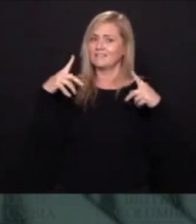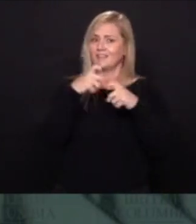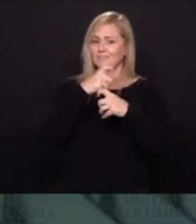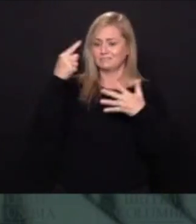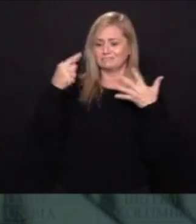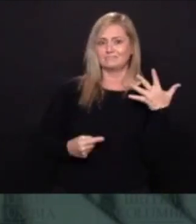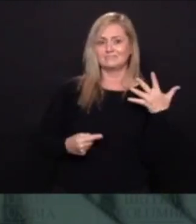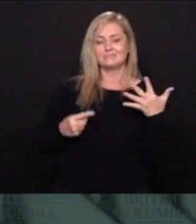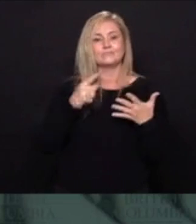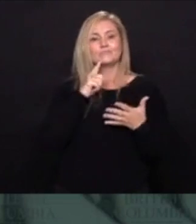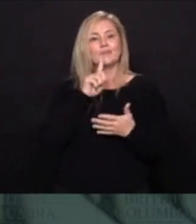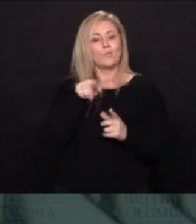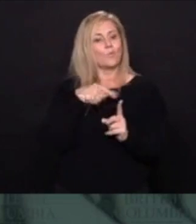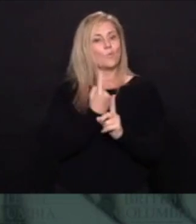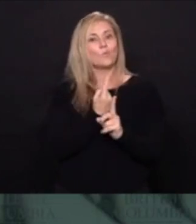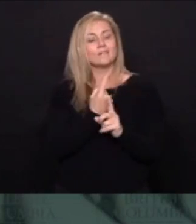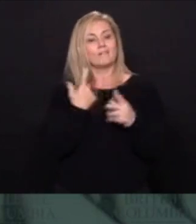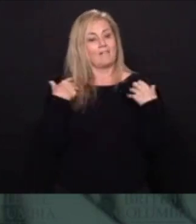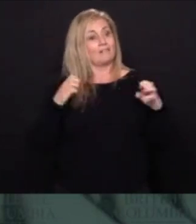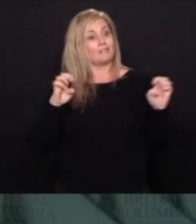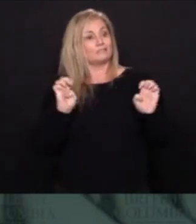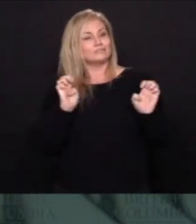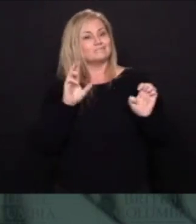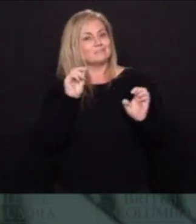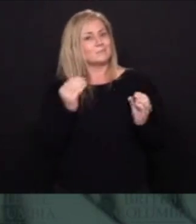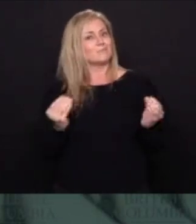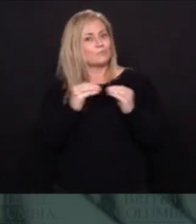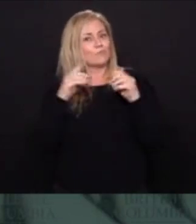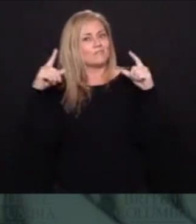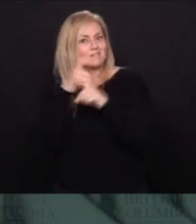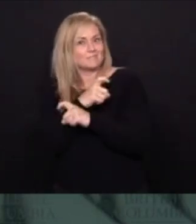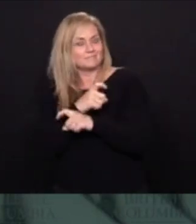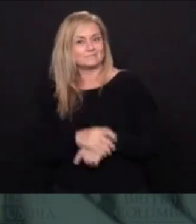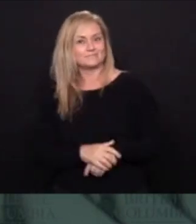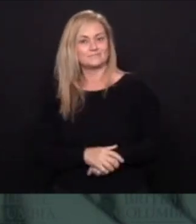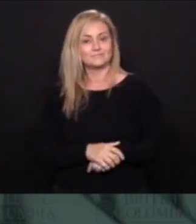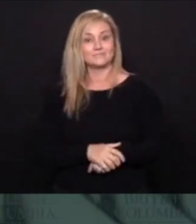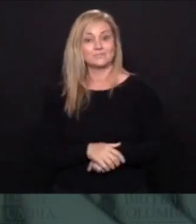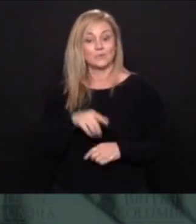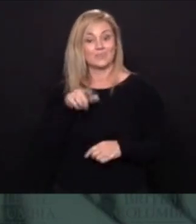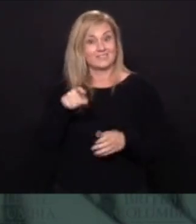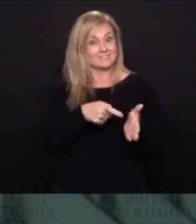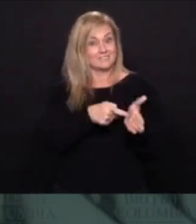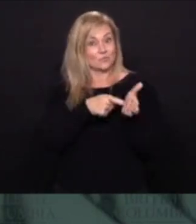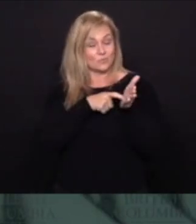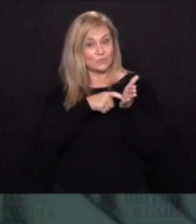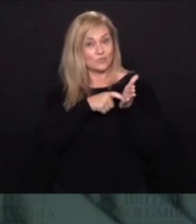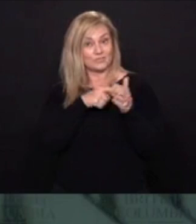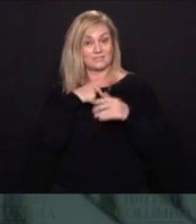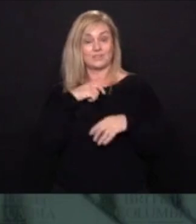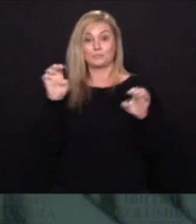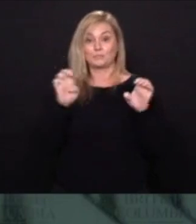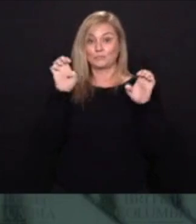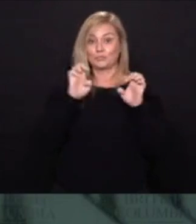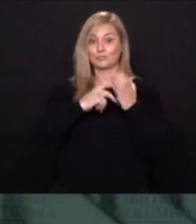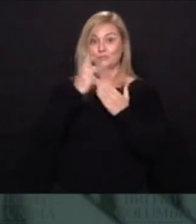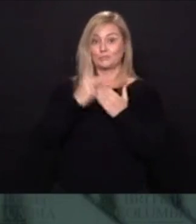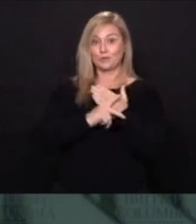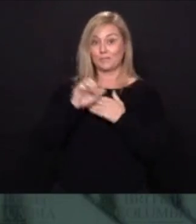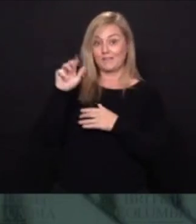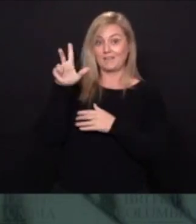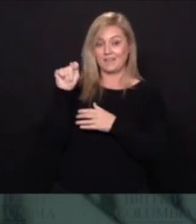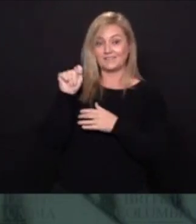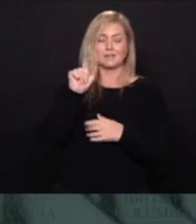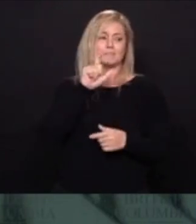factors beyond just being a health emergency. And as an order under the Emergency Program Act, police